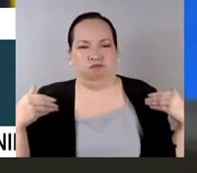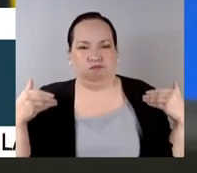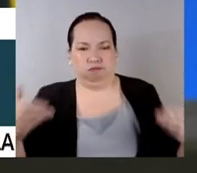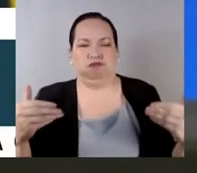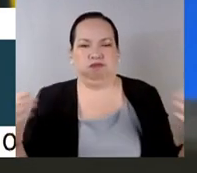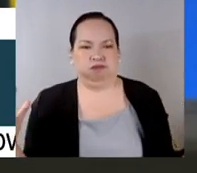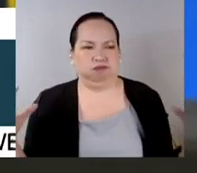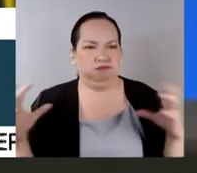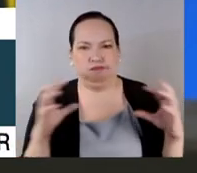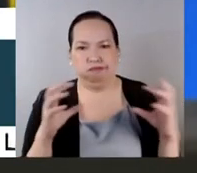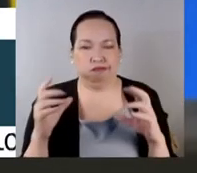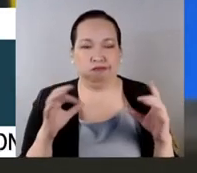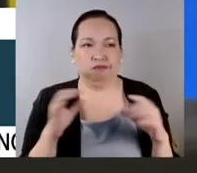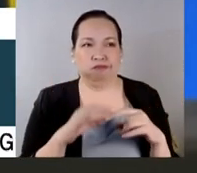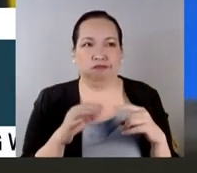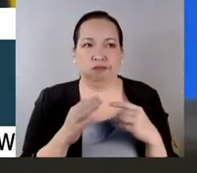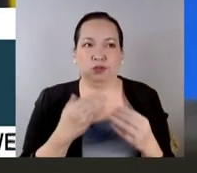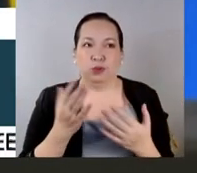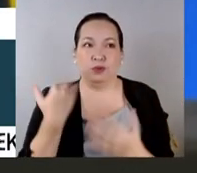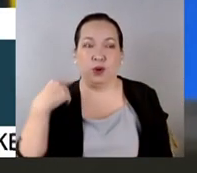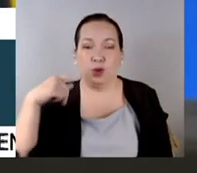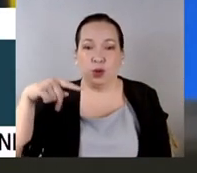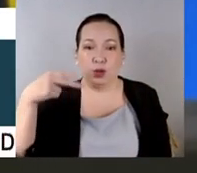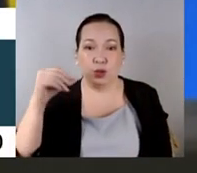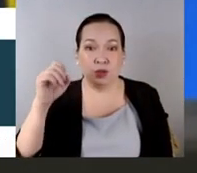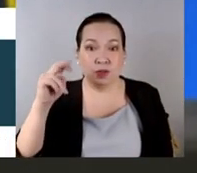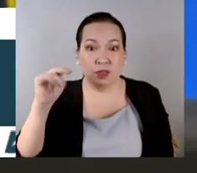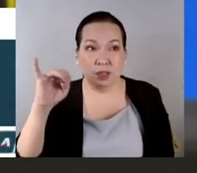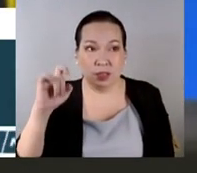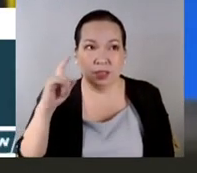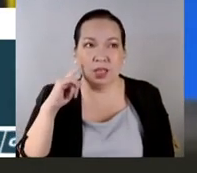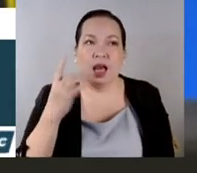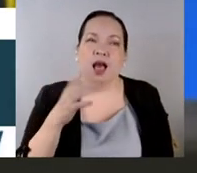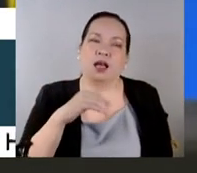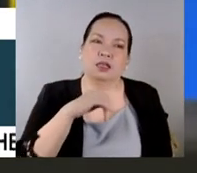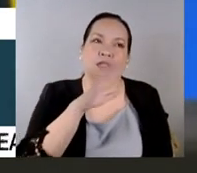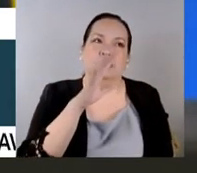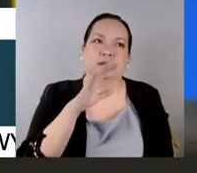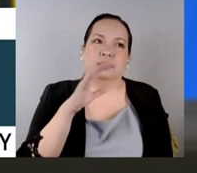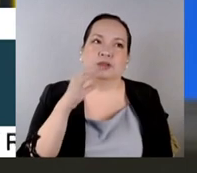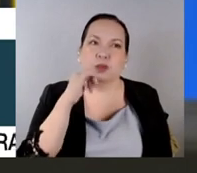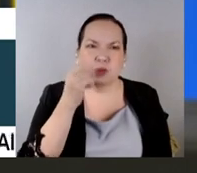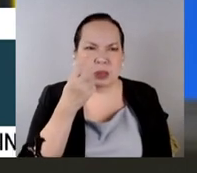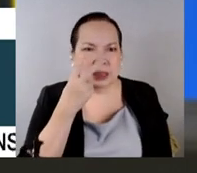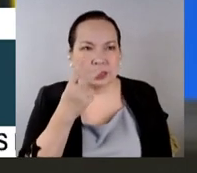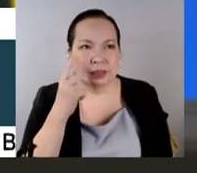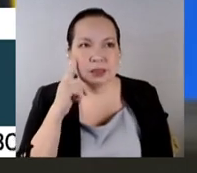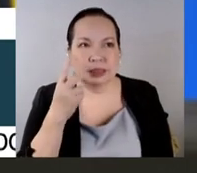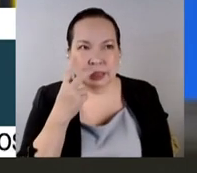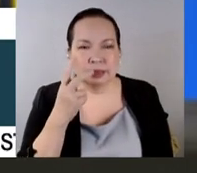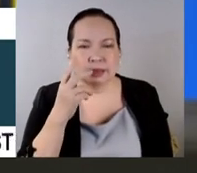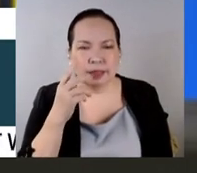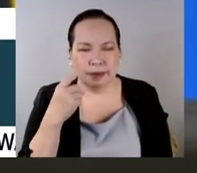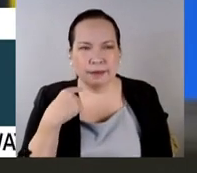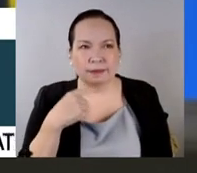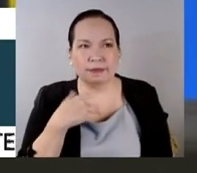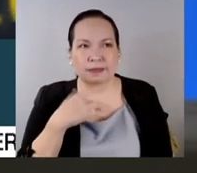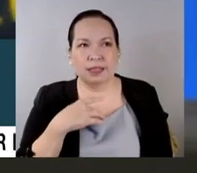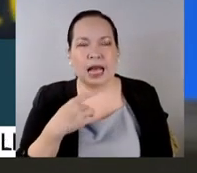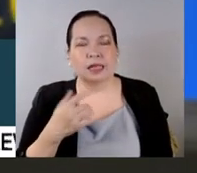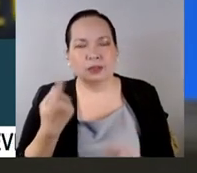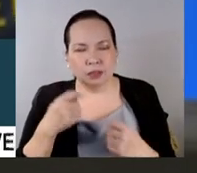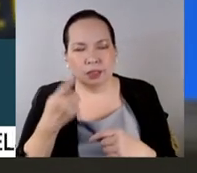actually blowing Phoenix out in Phoenix, you know what I mean? But we know tomorrow's not going to be like that. But one thing about this team is we just have a game-by-game